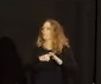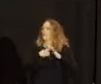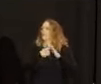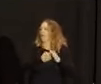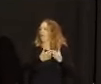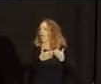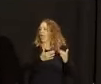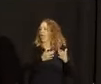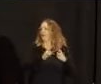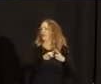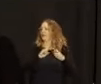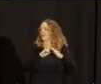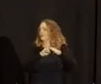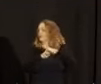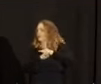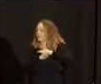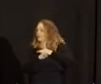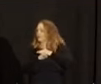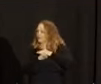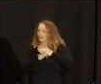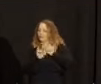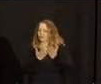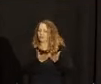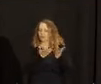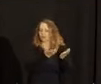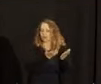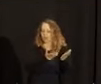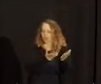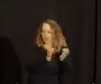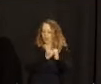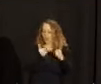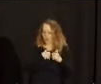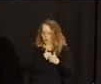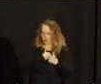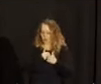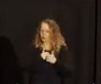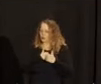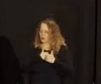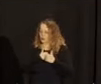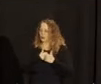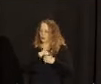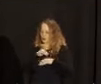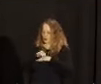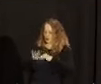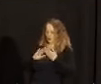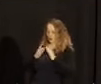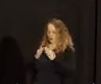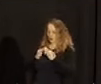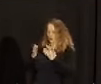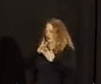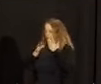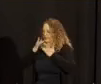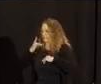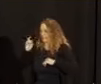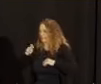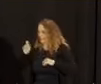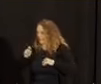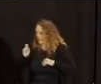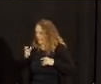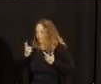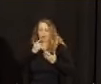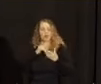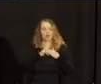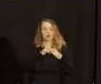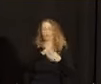various infrastructure packages, thinking about how do we get our communities that so desperately need, whether it be